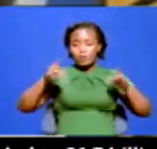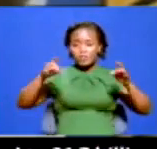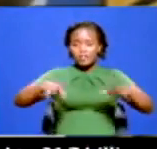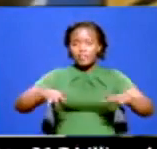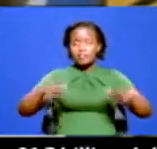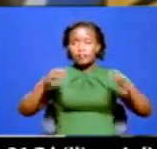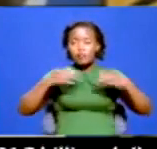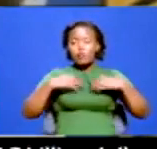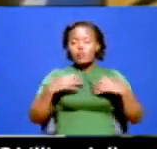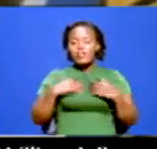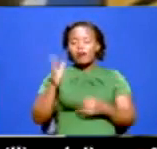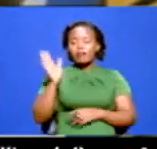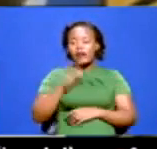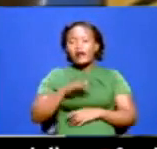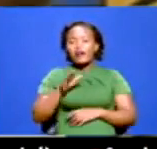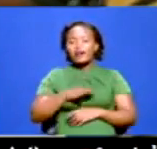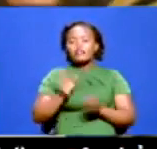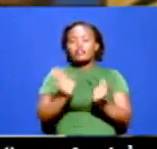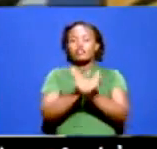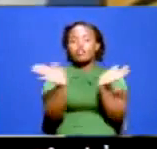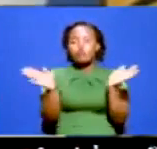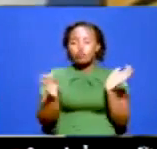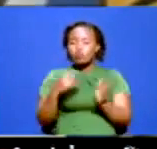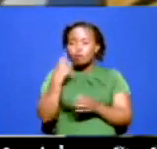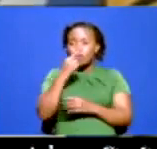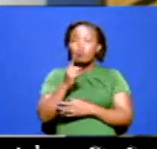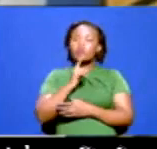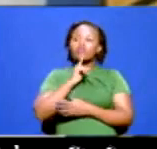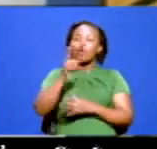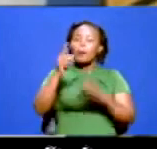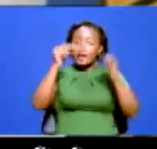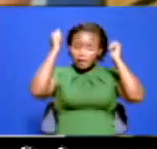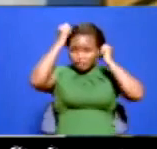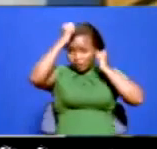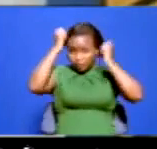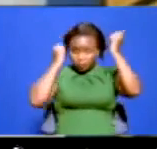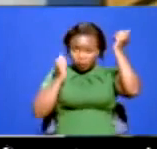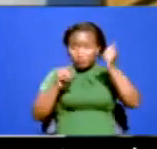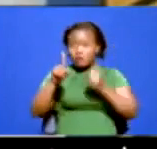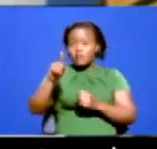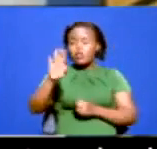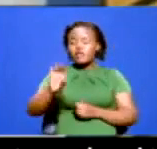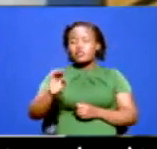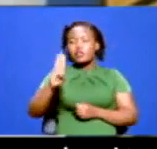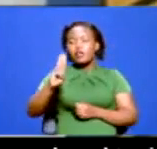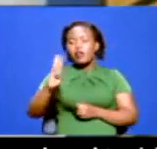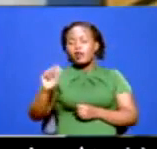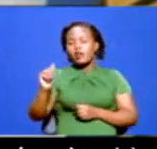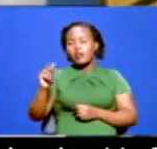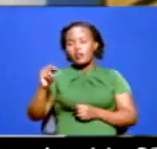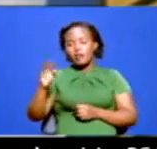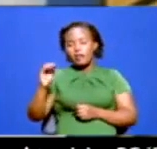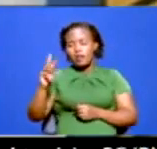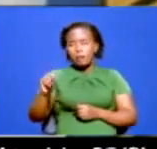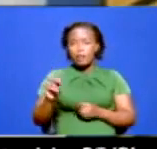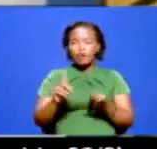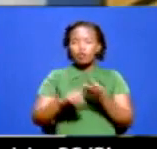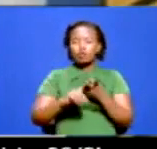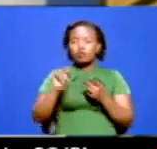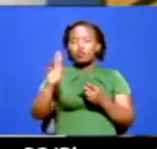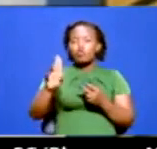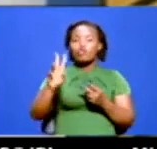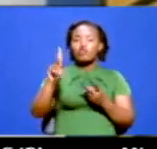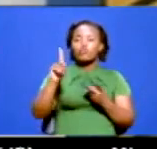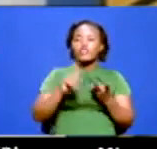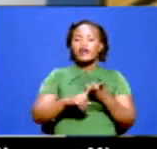was commanding forces in Lebanon. UK, they're there. South Africa, particularly